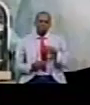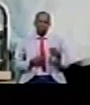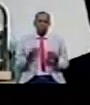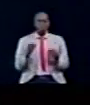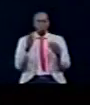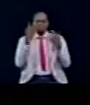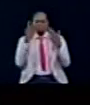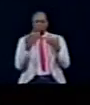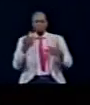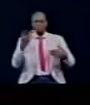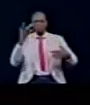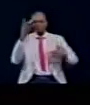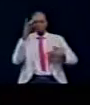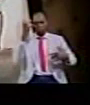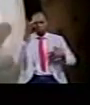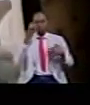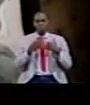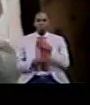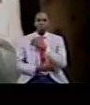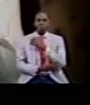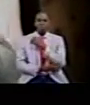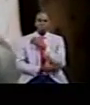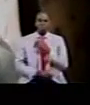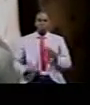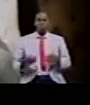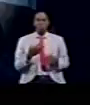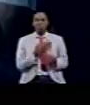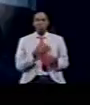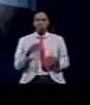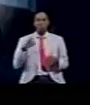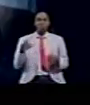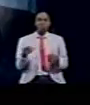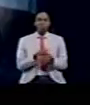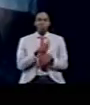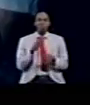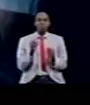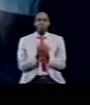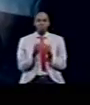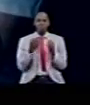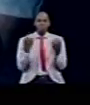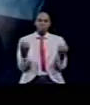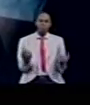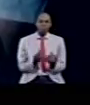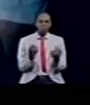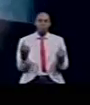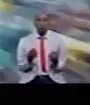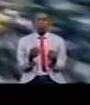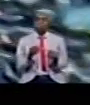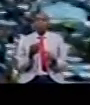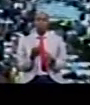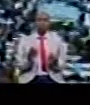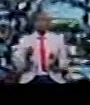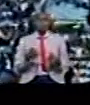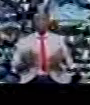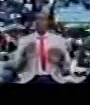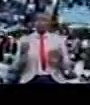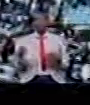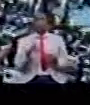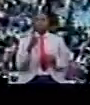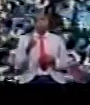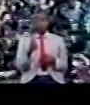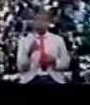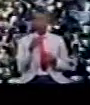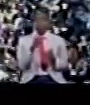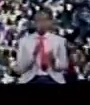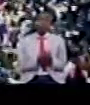on this platform or anywhere in our churches, that the God of heaven will appear, destroy